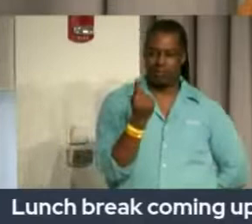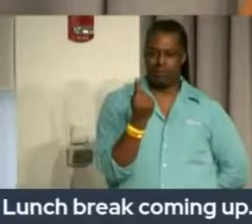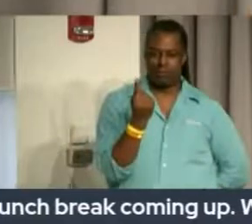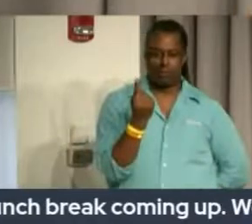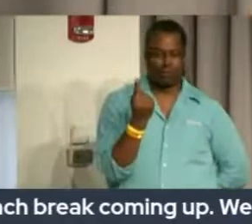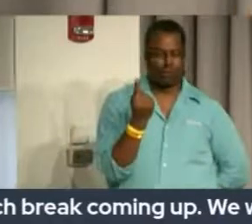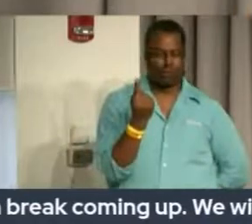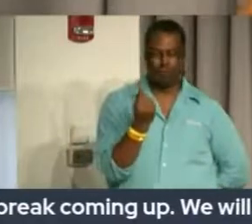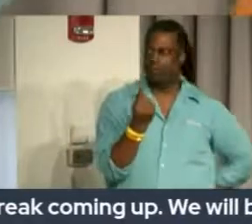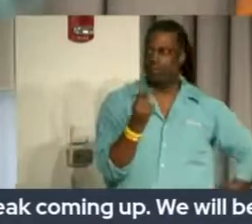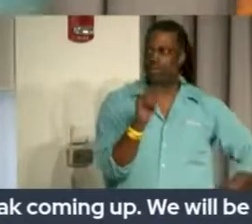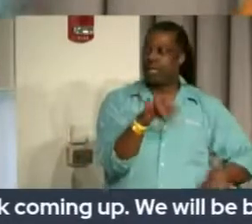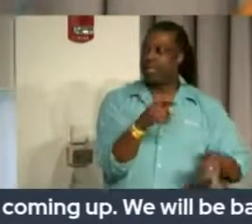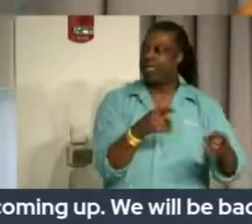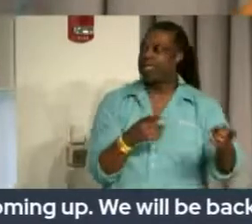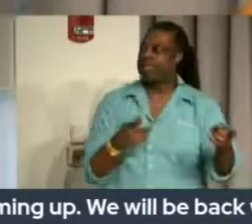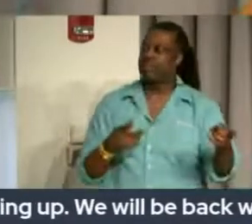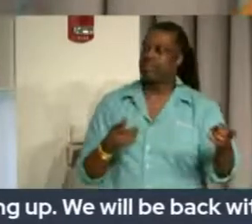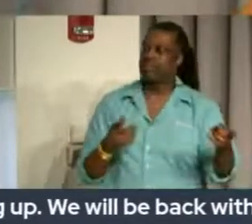and like this?